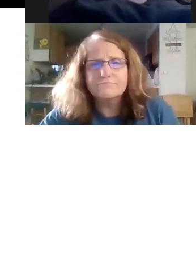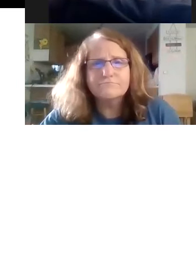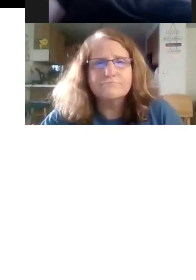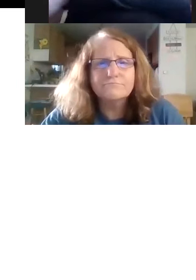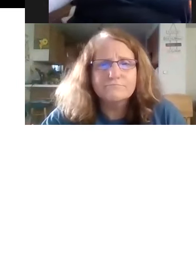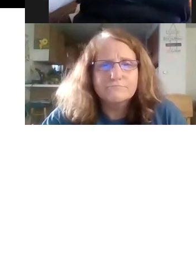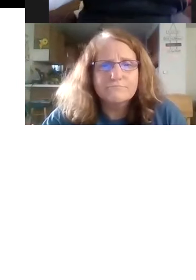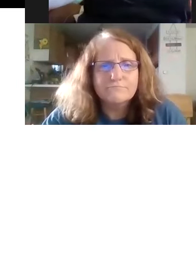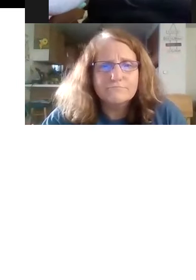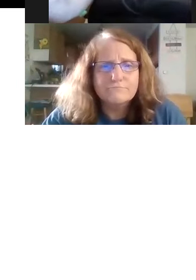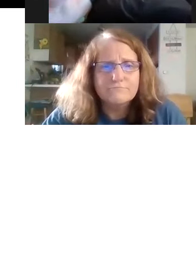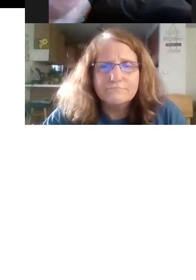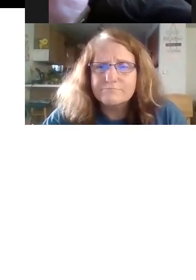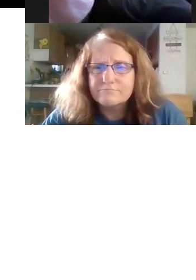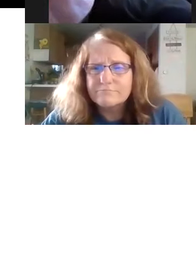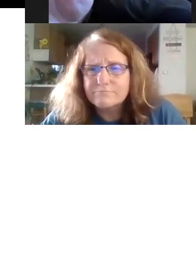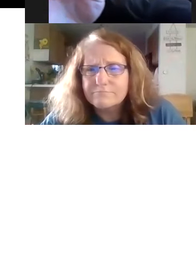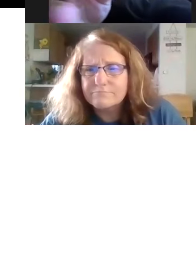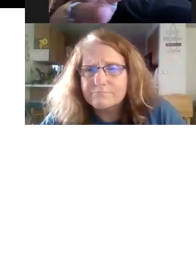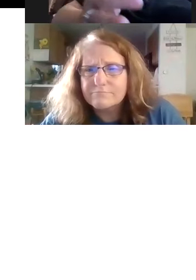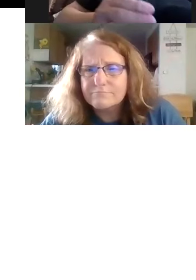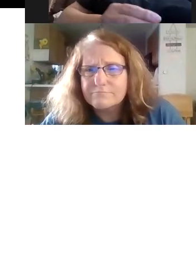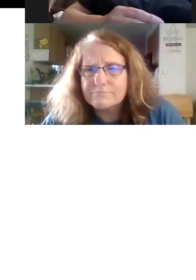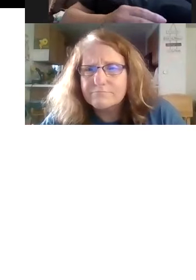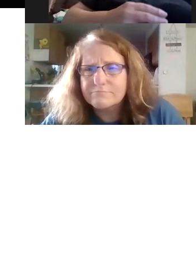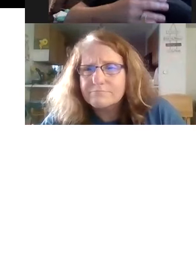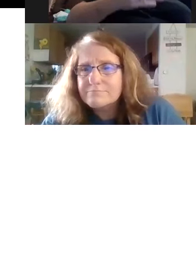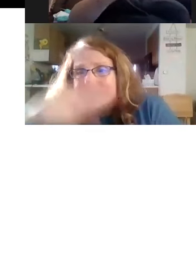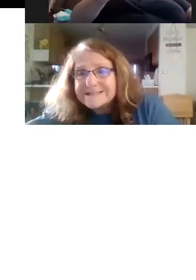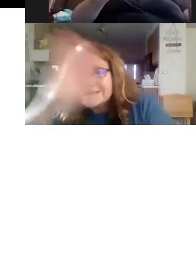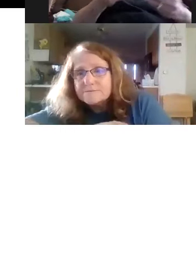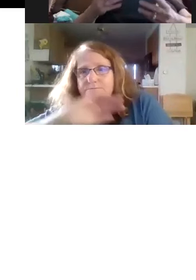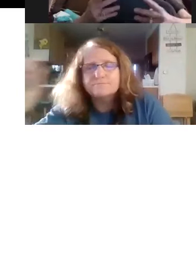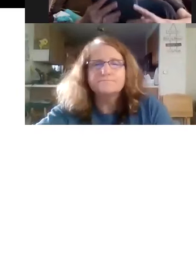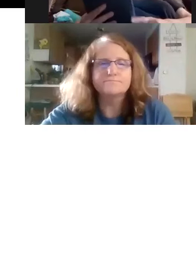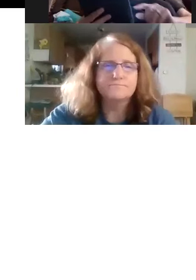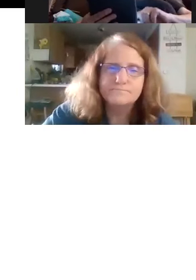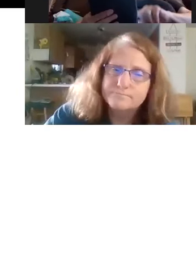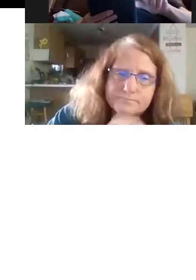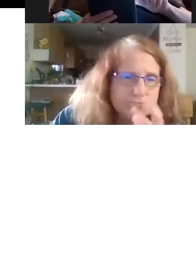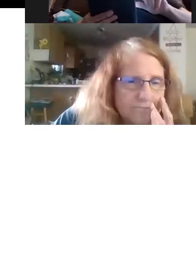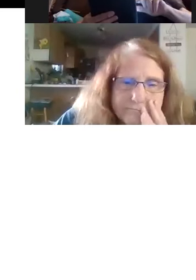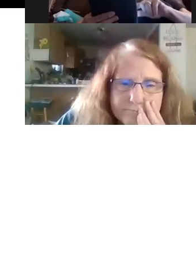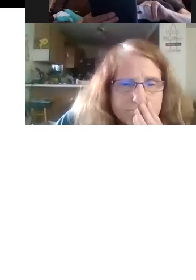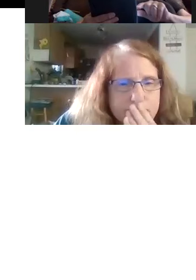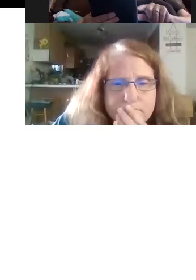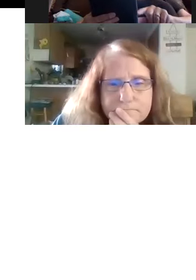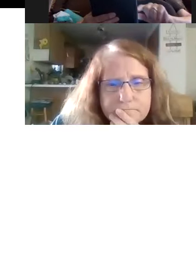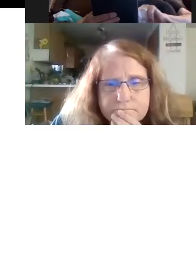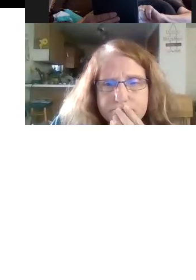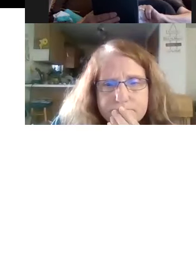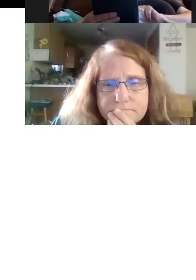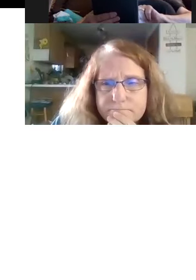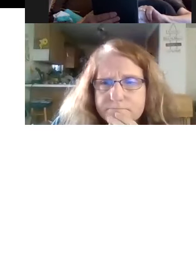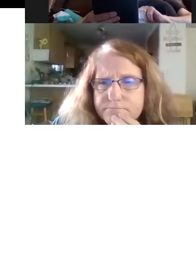help you, and they really care about their members and their members knowing how to use the oils and what to do